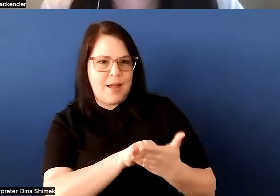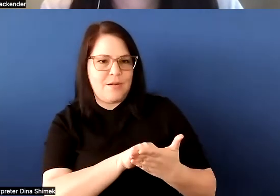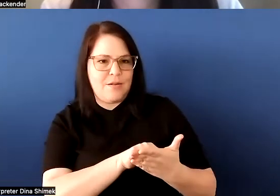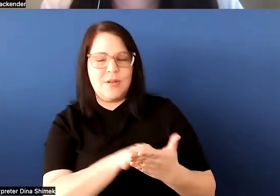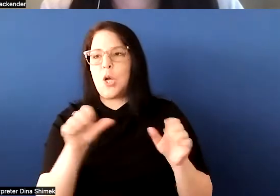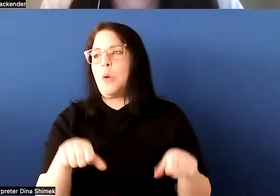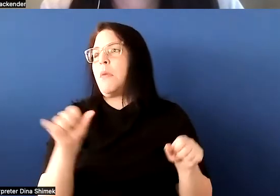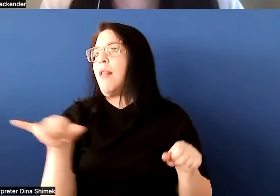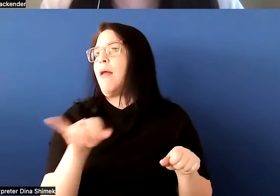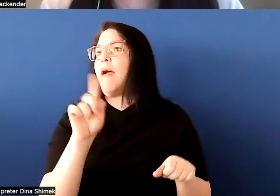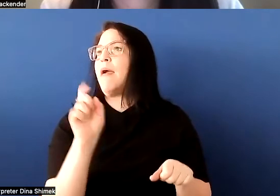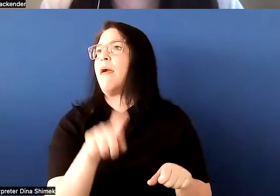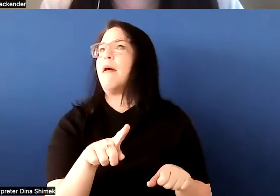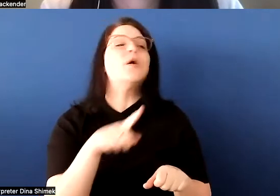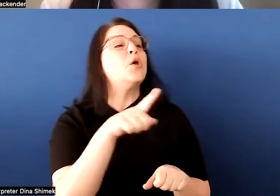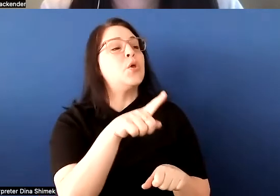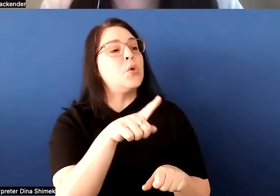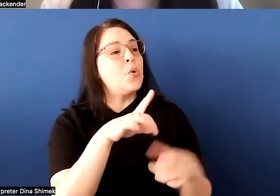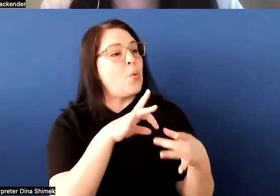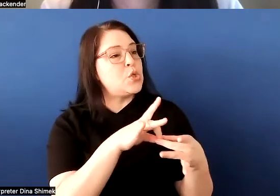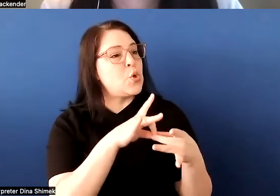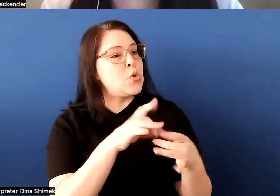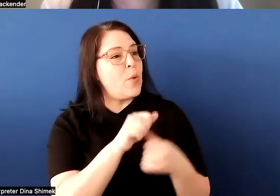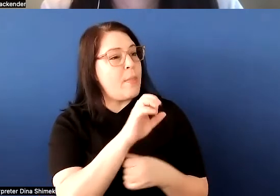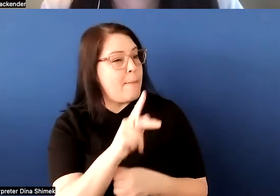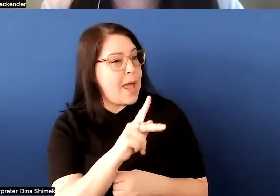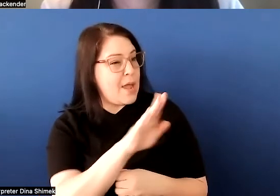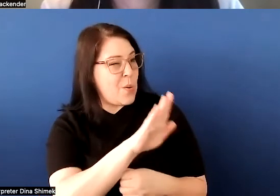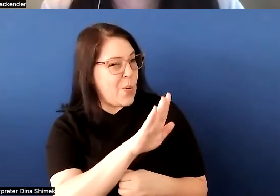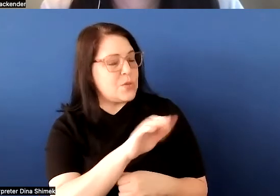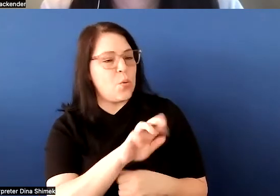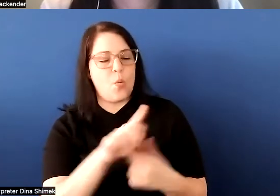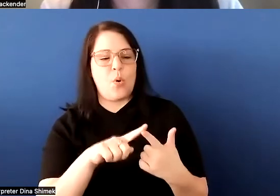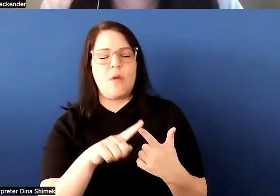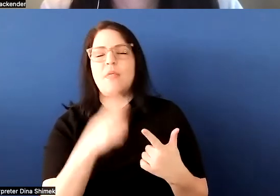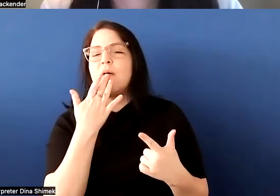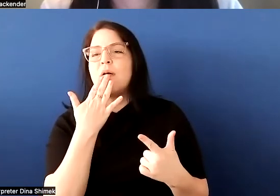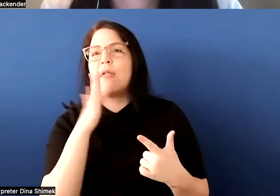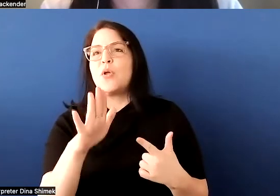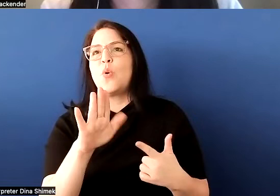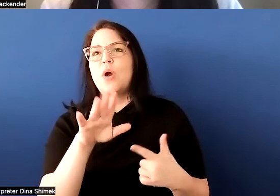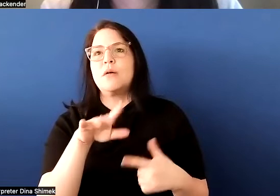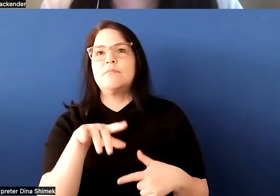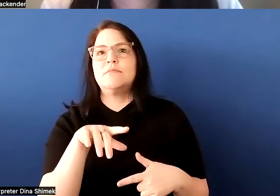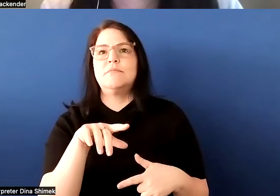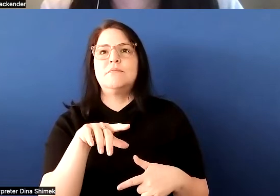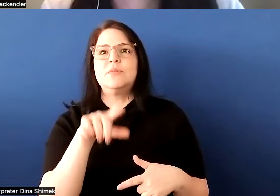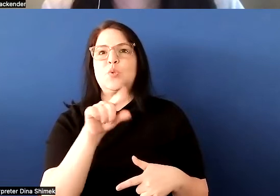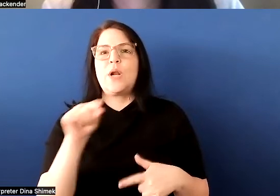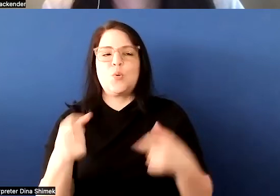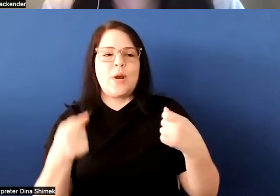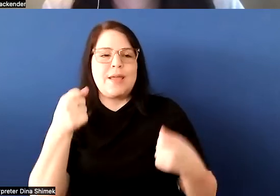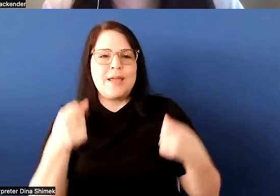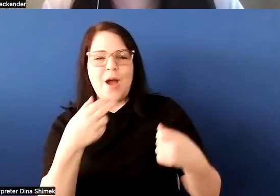be simple as, are you associated with one of these banks, or what was the color of your 2020 Honda Civic?